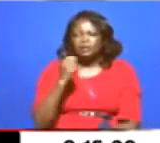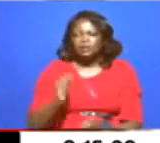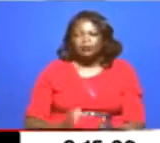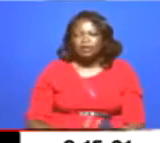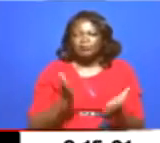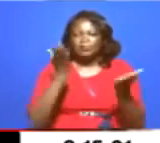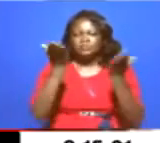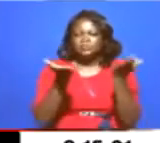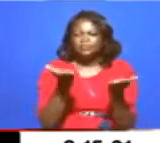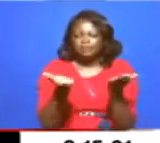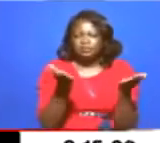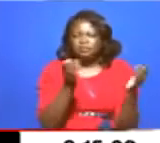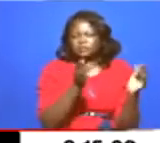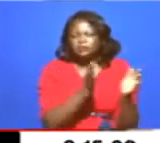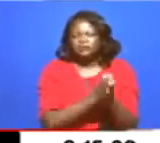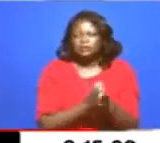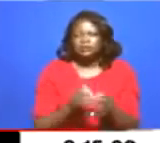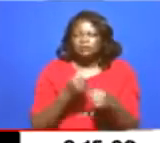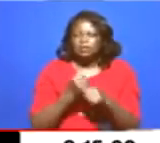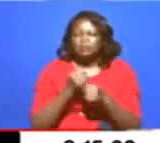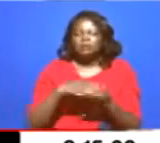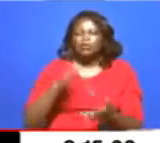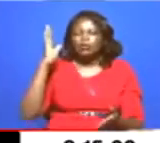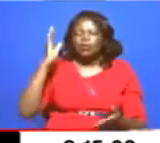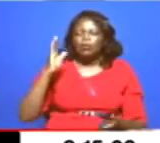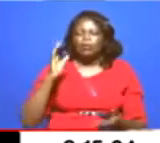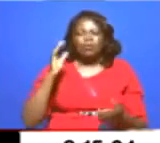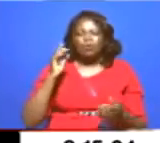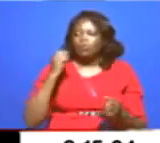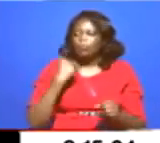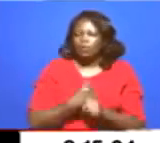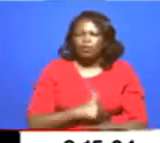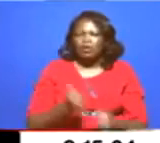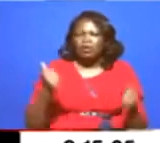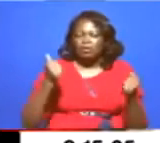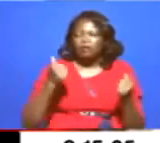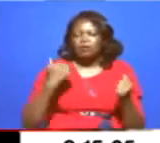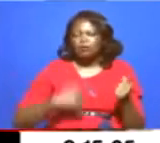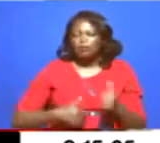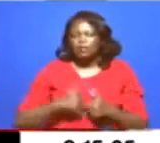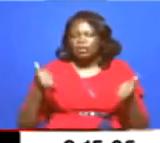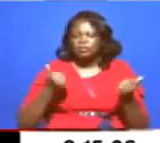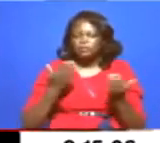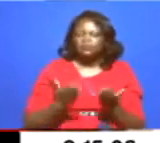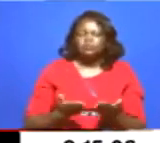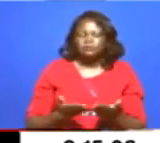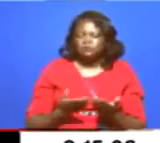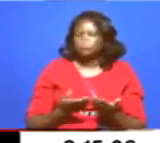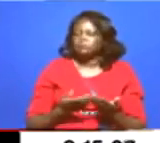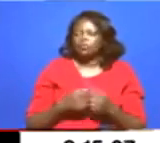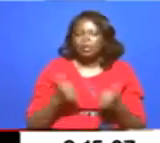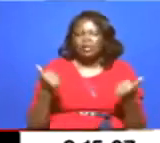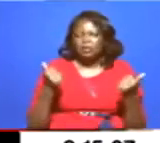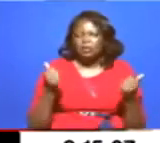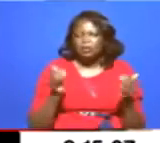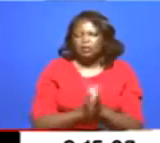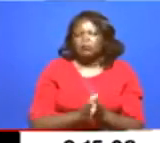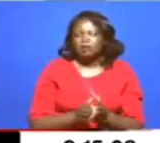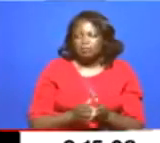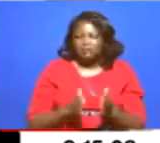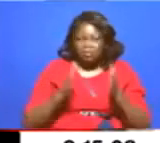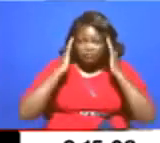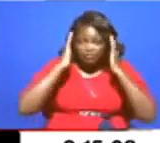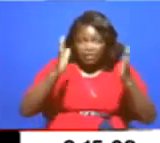service and make it more effective, ethical, service-oriented, citizen-focused